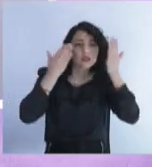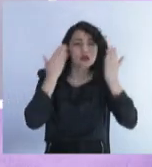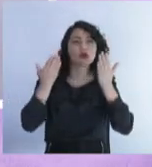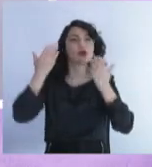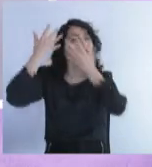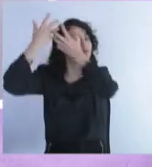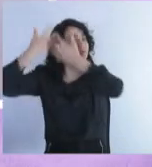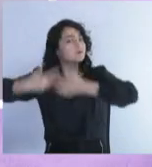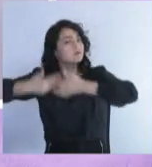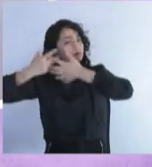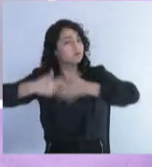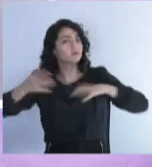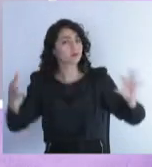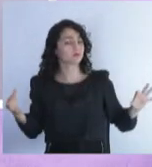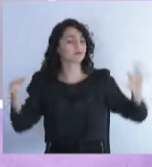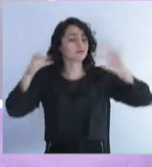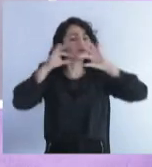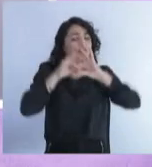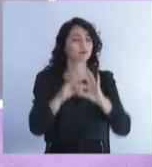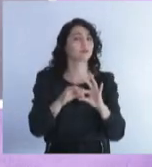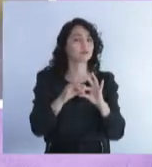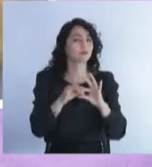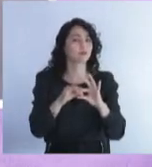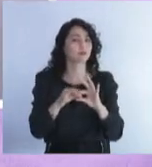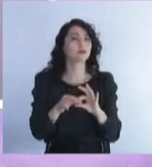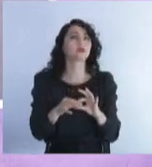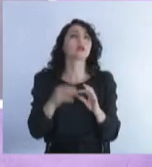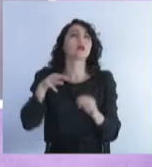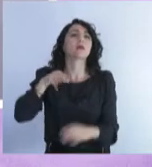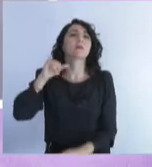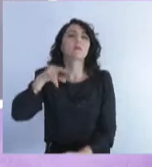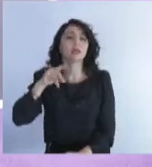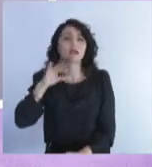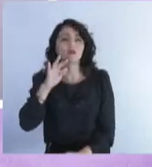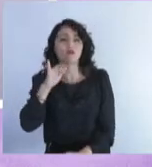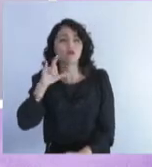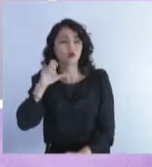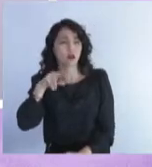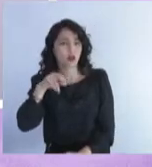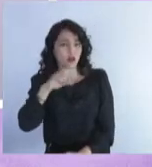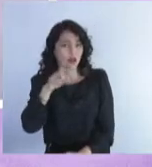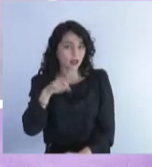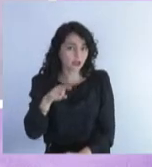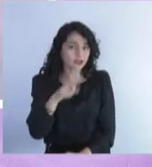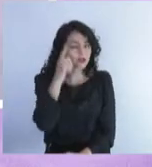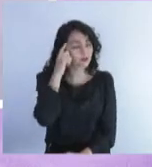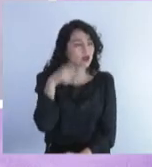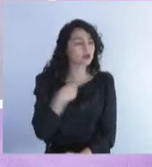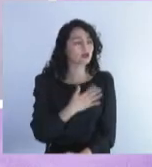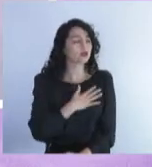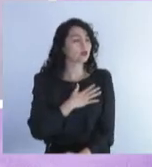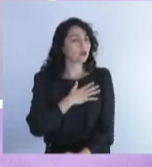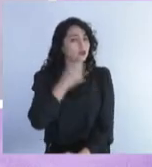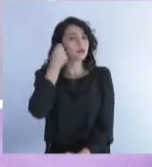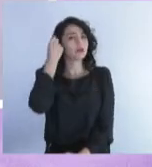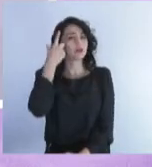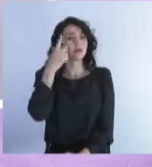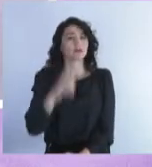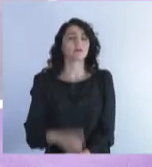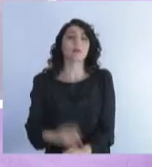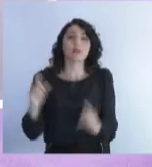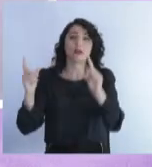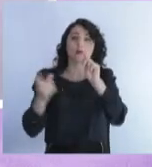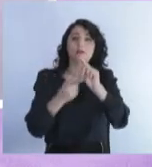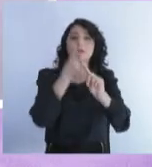psychotherapy, cognitive therapy particularly, with mindfulness, becoming aware of what we're feeling. And the first step is to